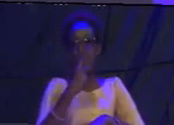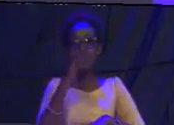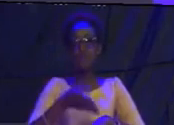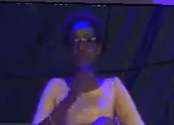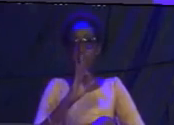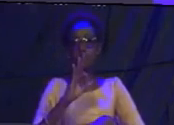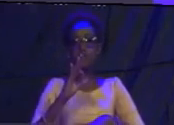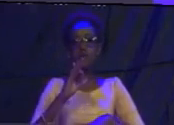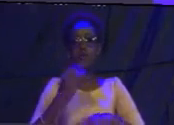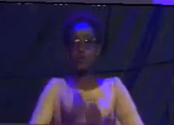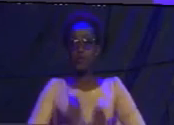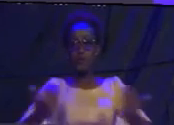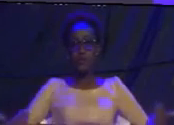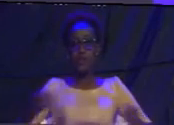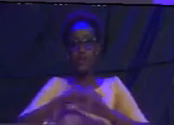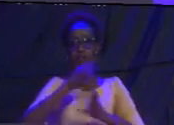A